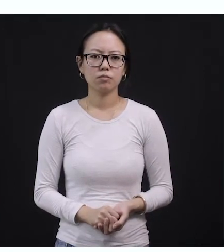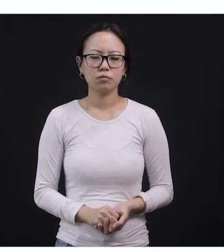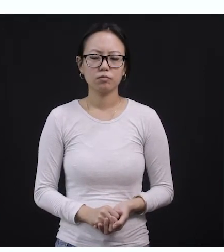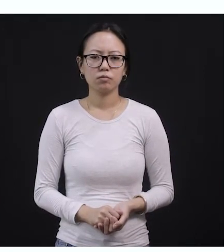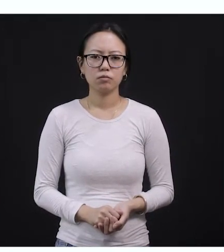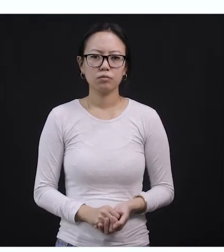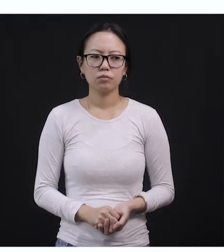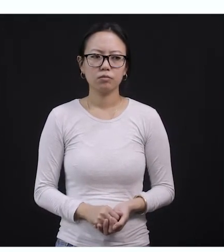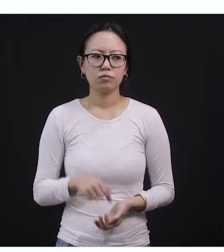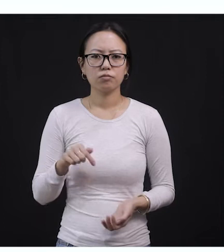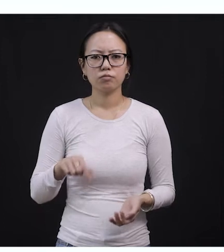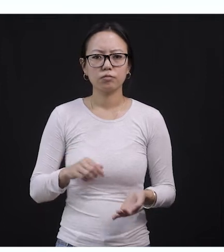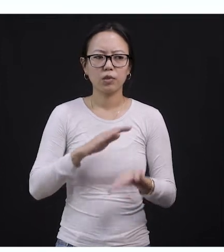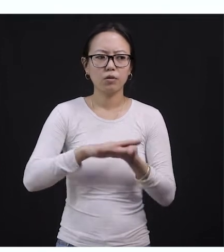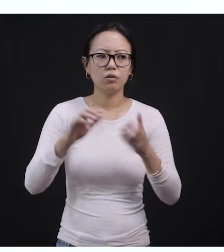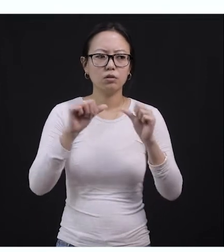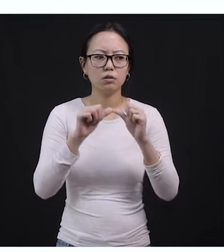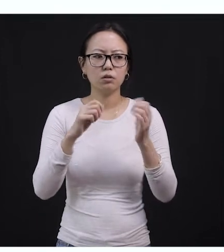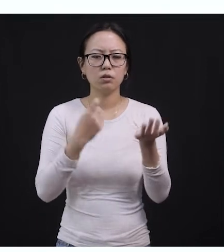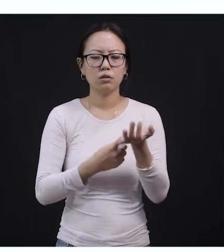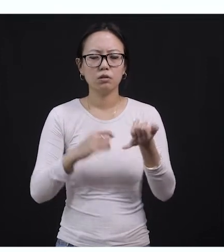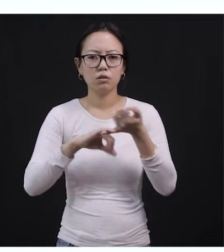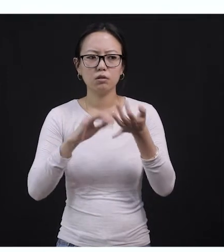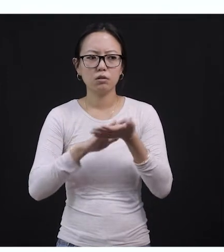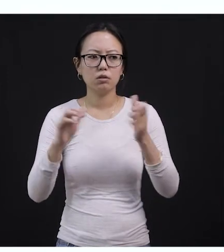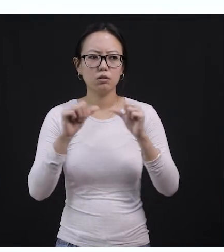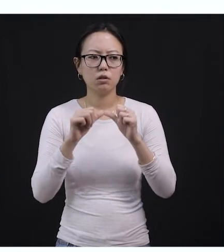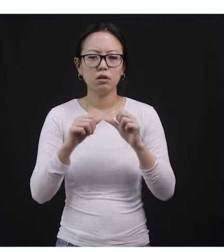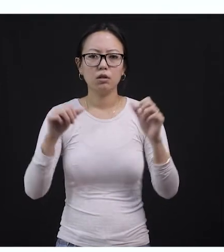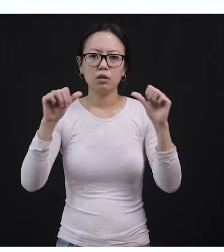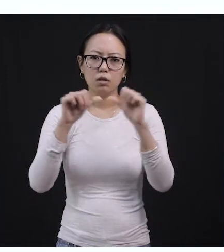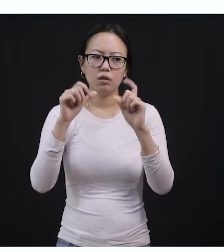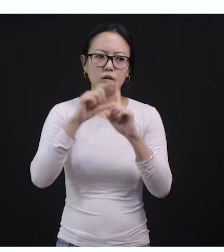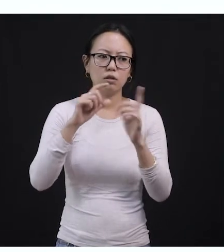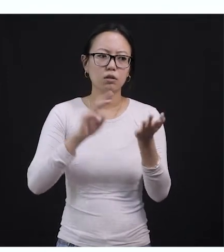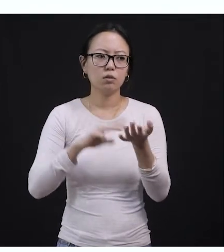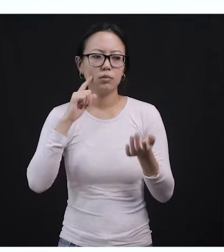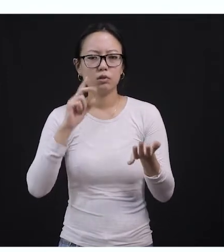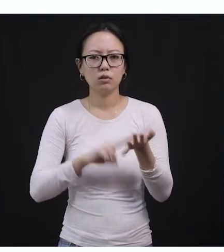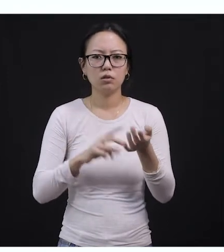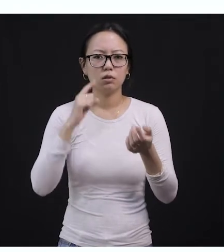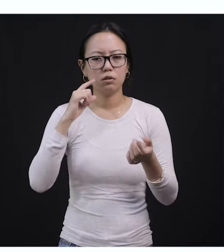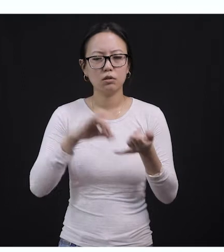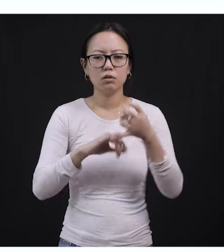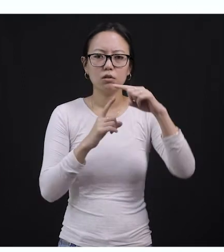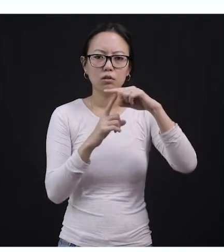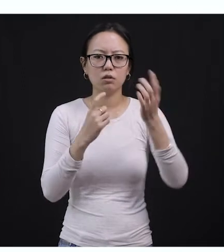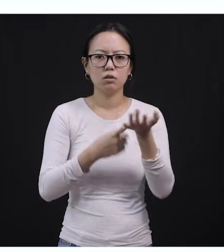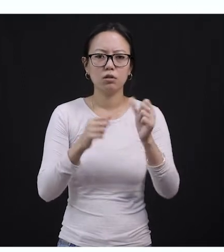Now coming to Harsha's administration. All right, so first we have districts